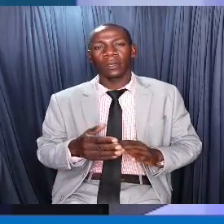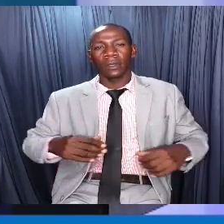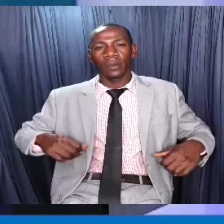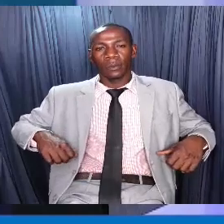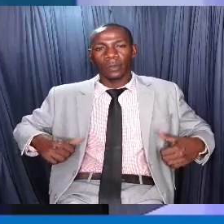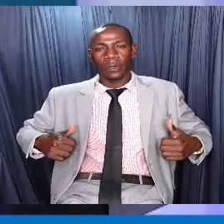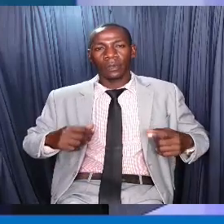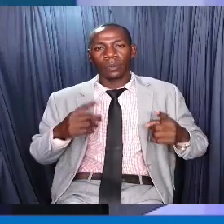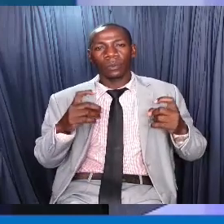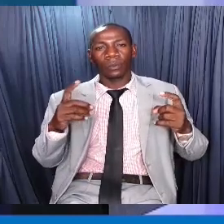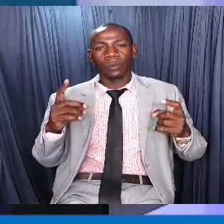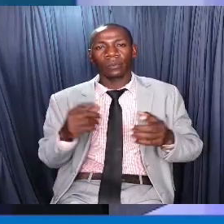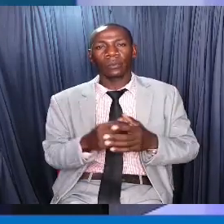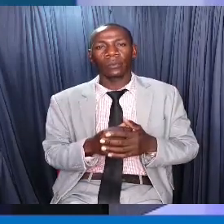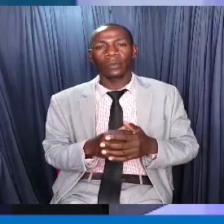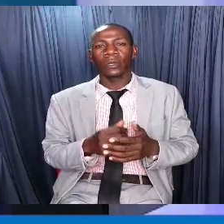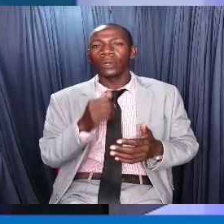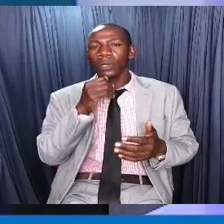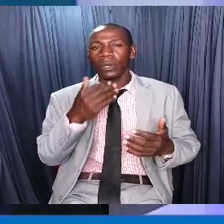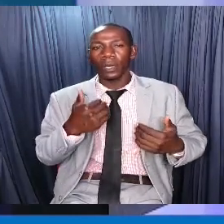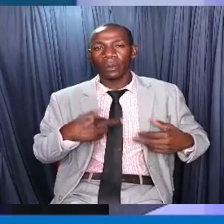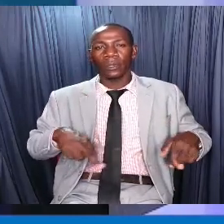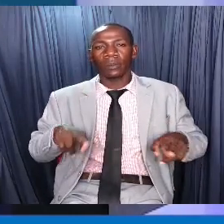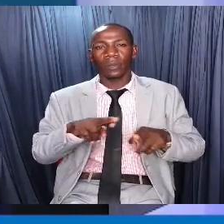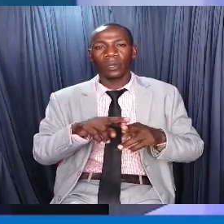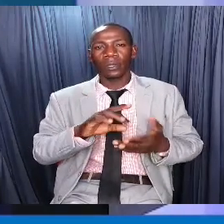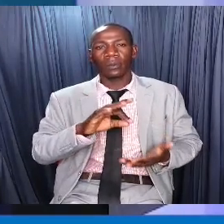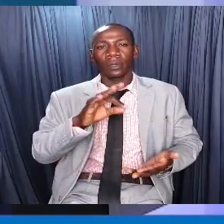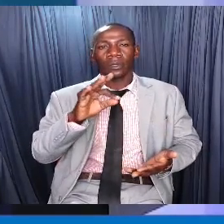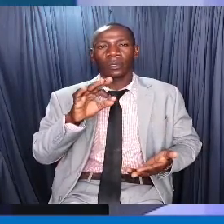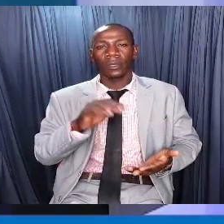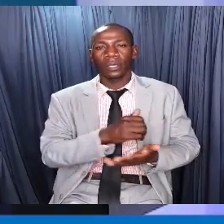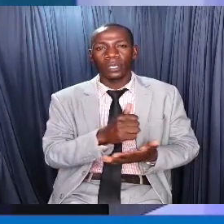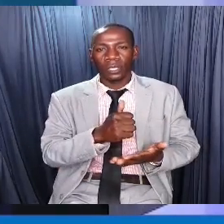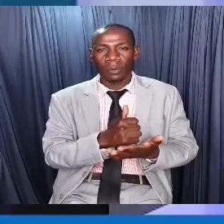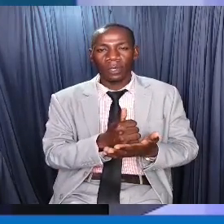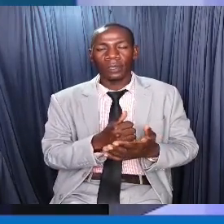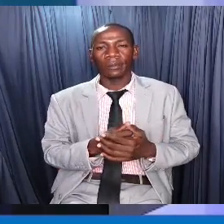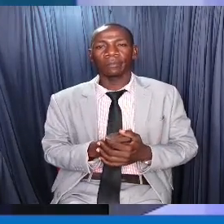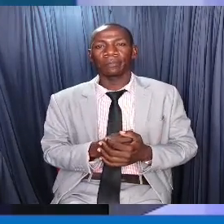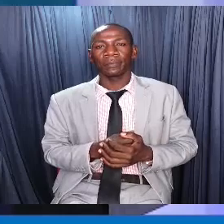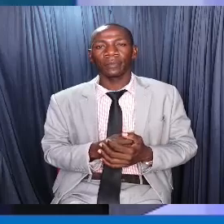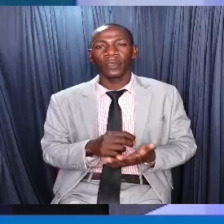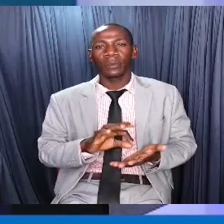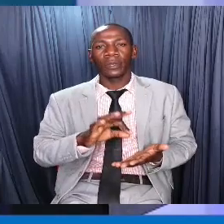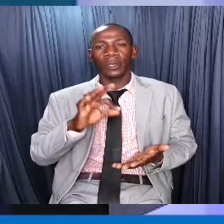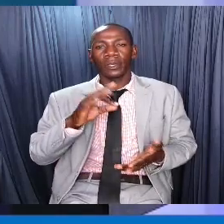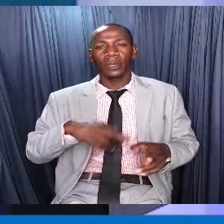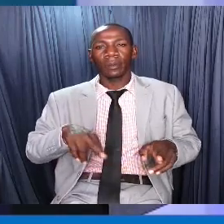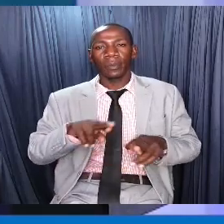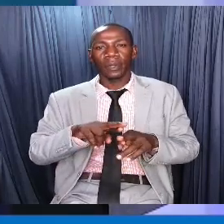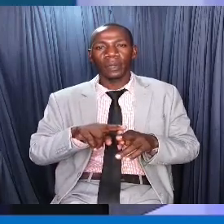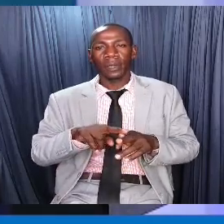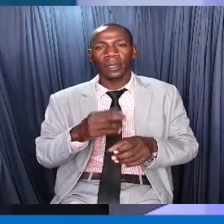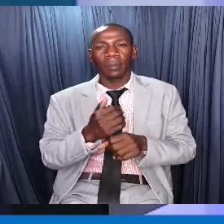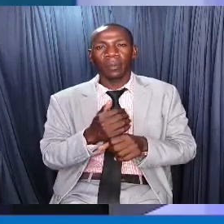The sin of pride. Hakuwa na toba yeye. He never had the repentance. Bwana Yesu asifiwe sana. Amen. Toba, repentance